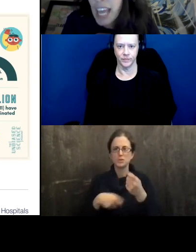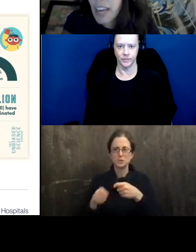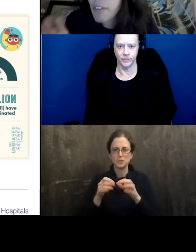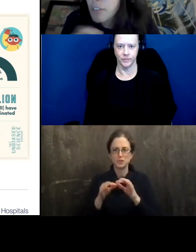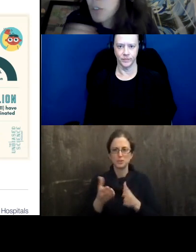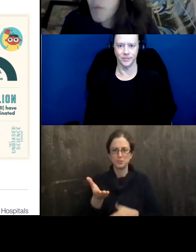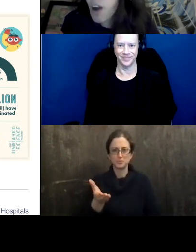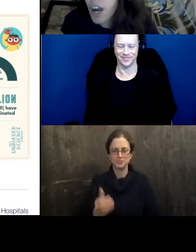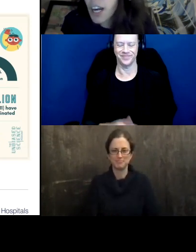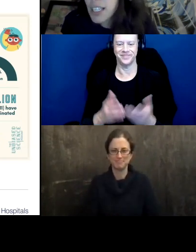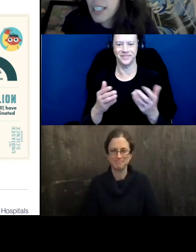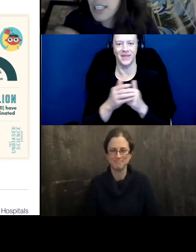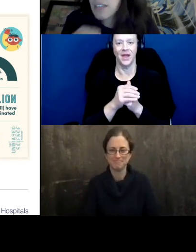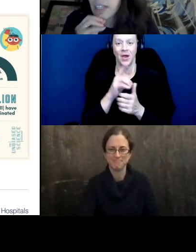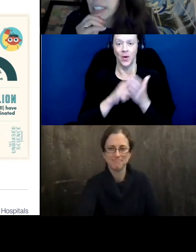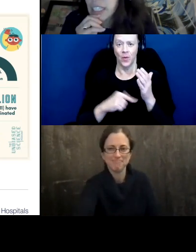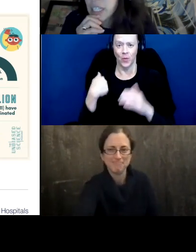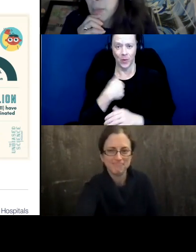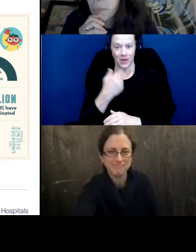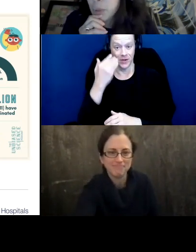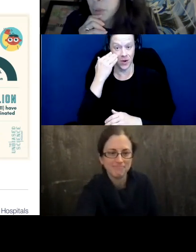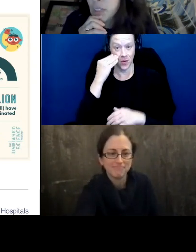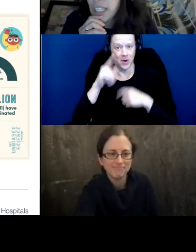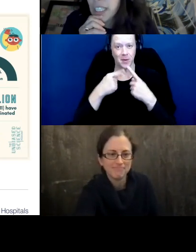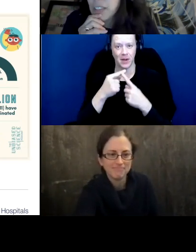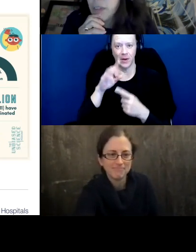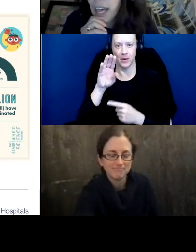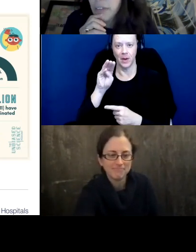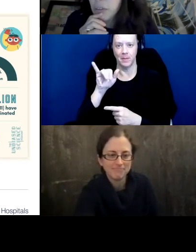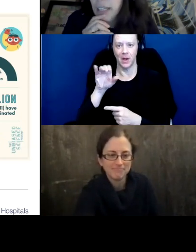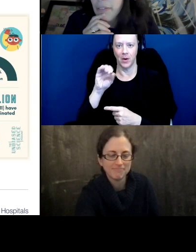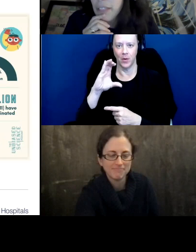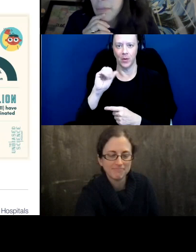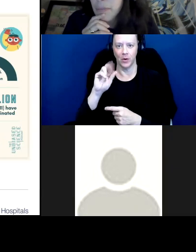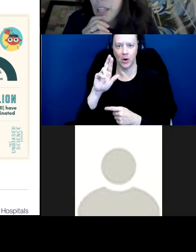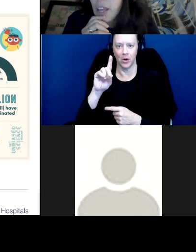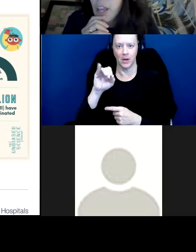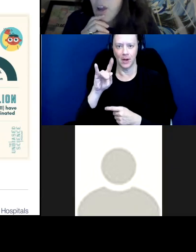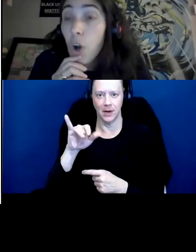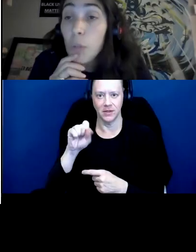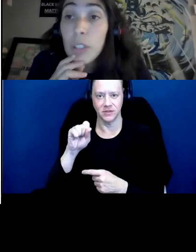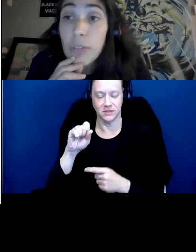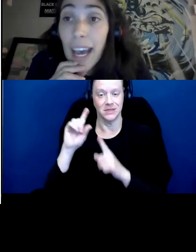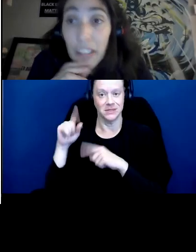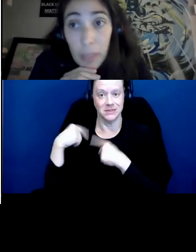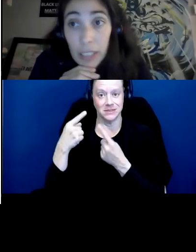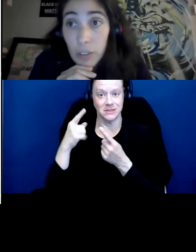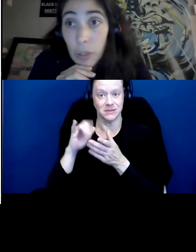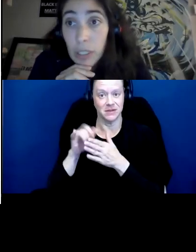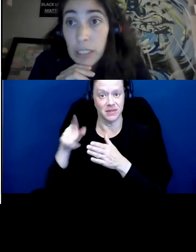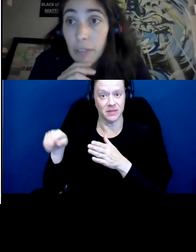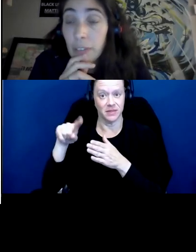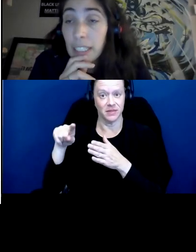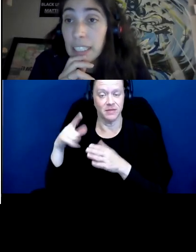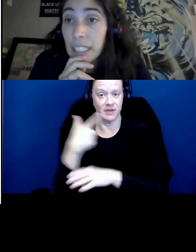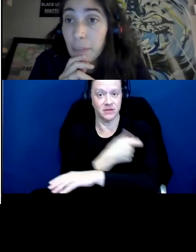is that so far, since the vaccine has been approved in kids 5 to 11, almost 5 million